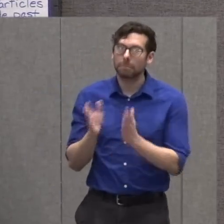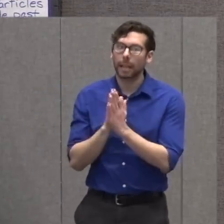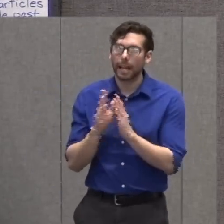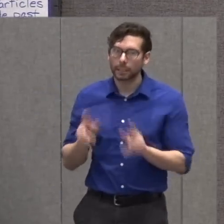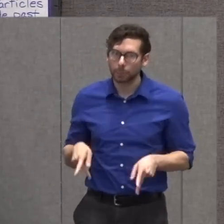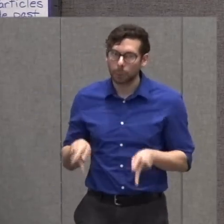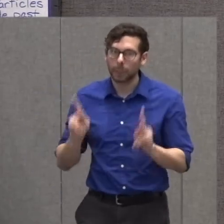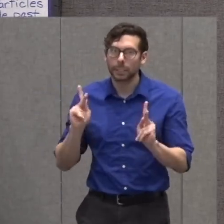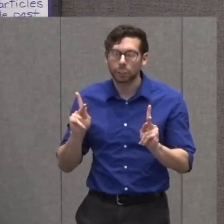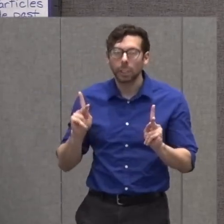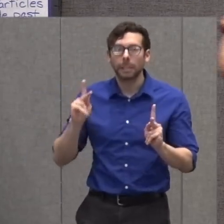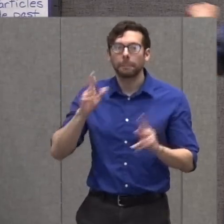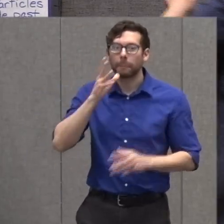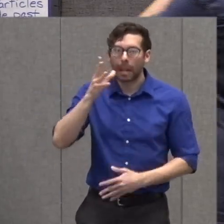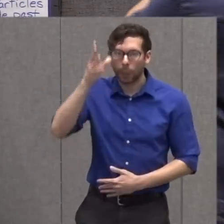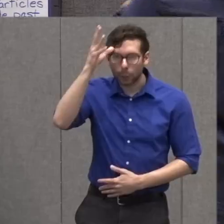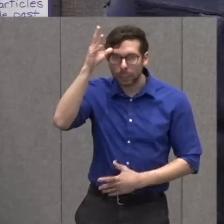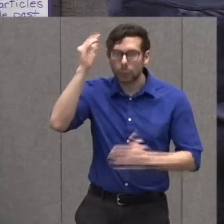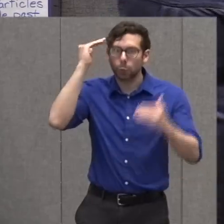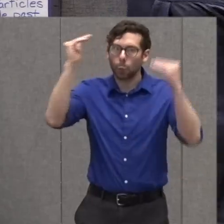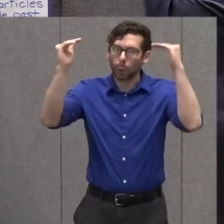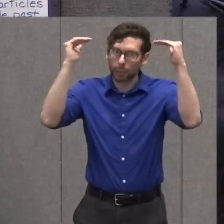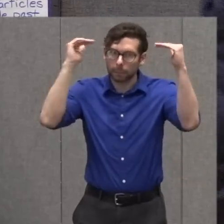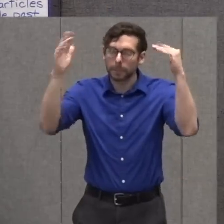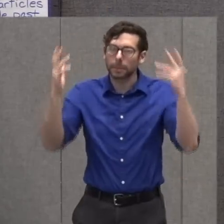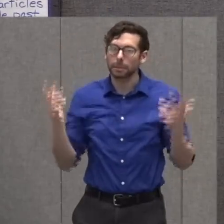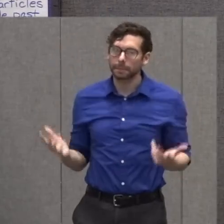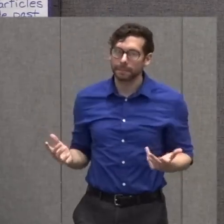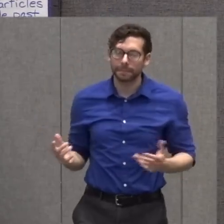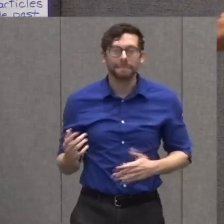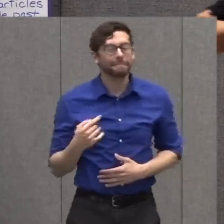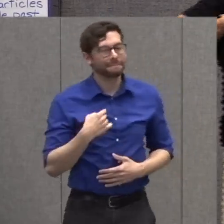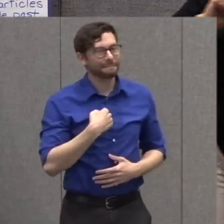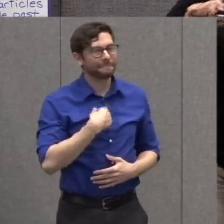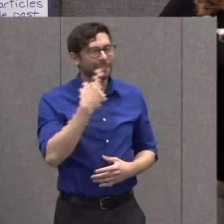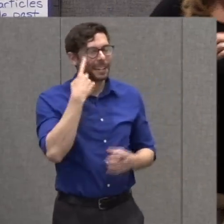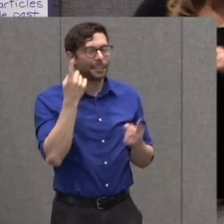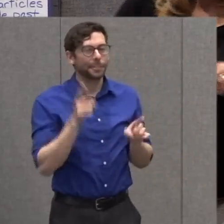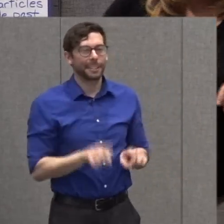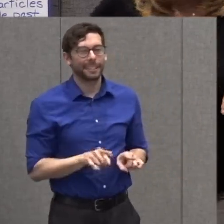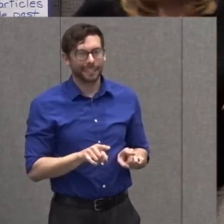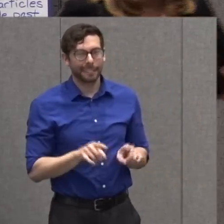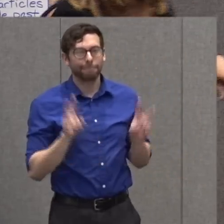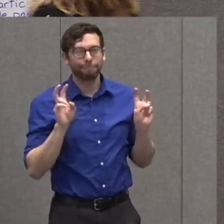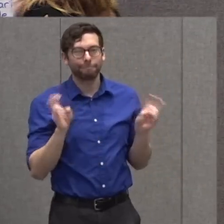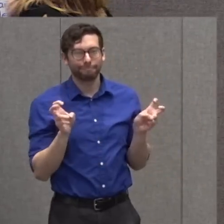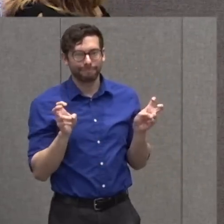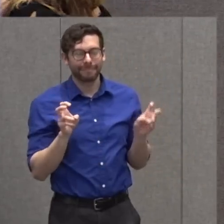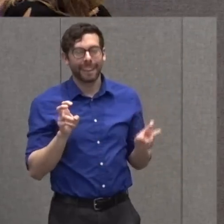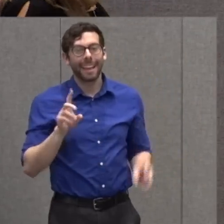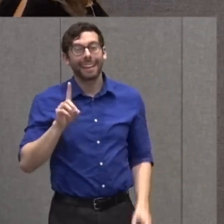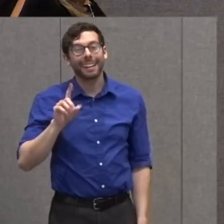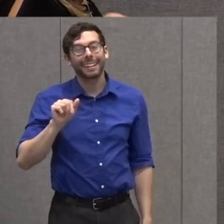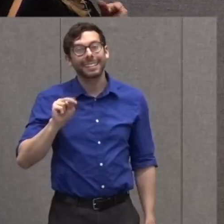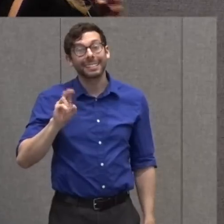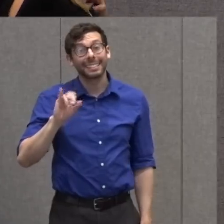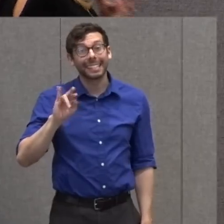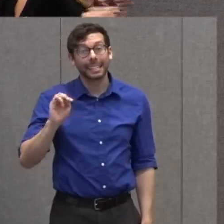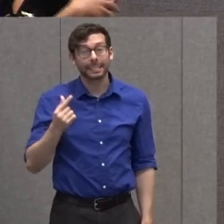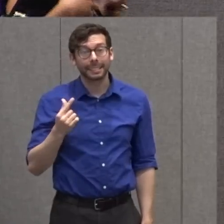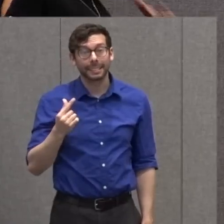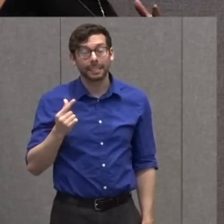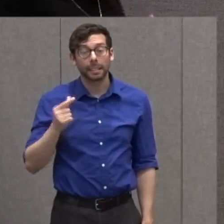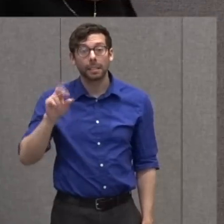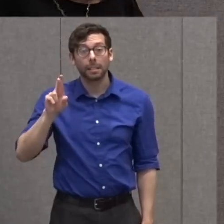with. I agree. Dancing Raisins. So, can you tell me what we think